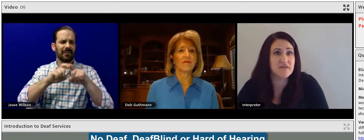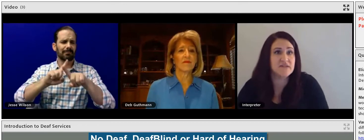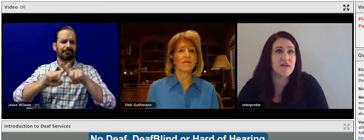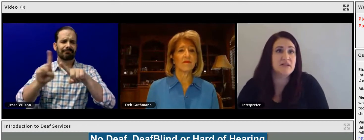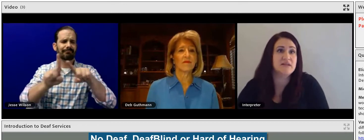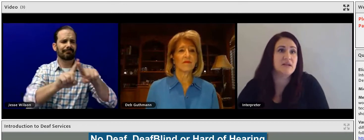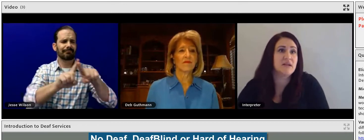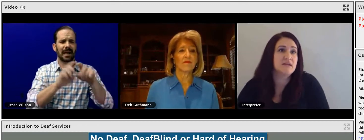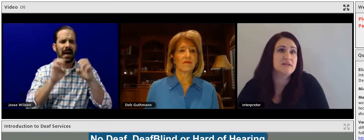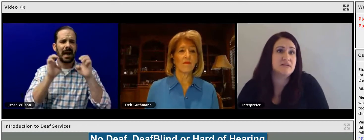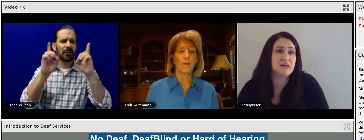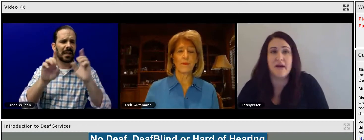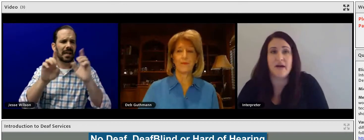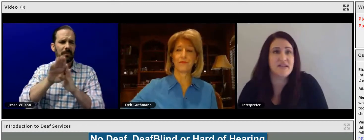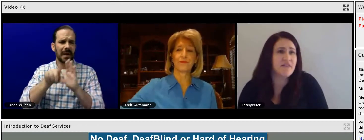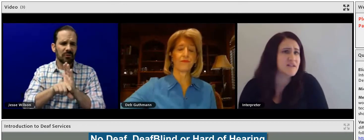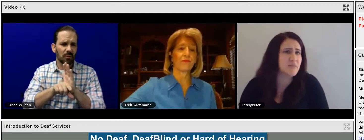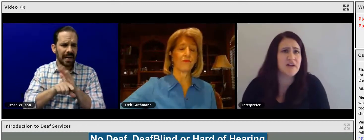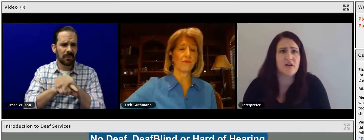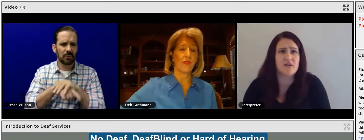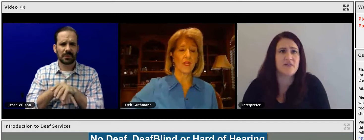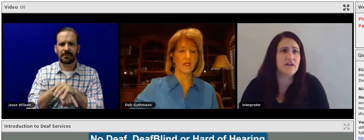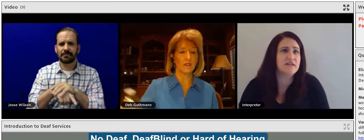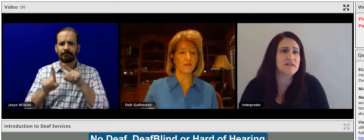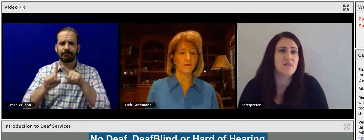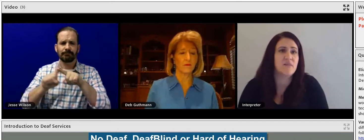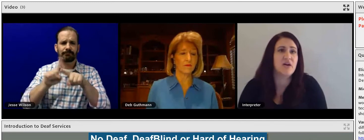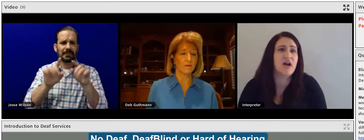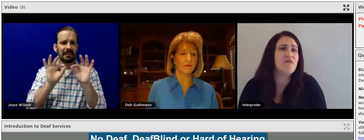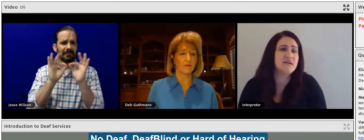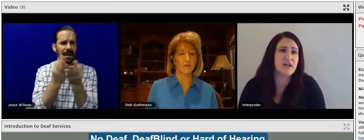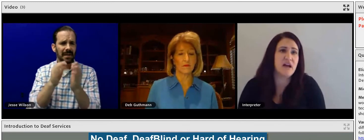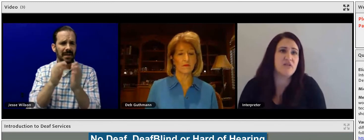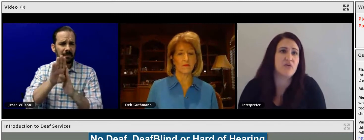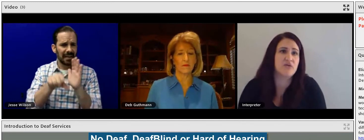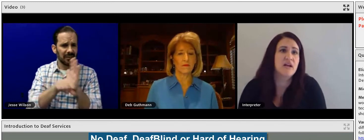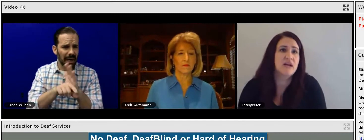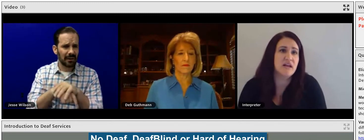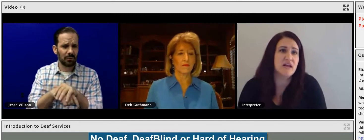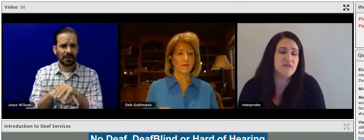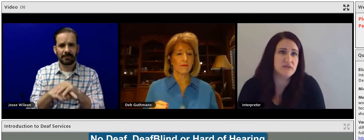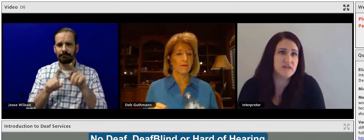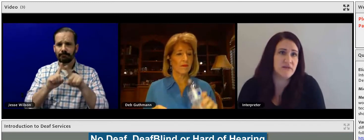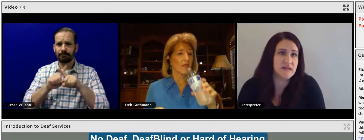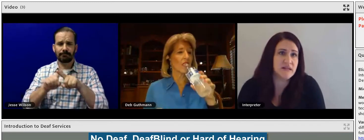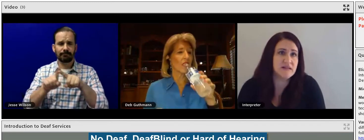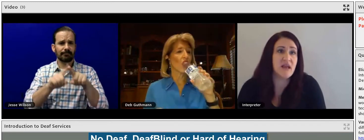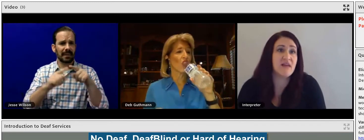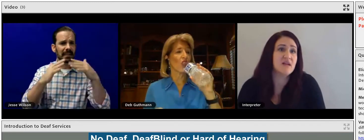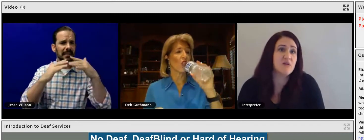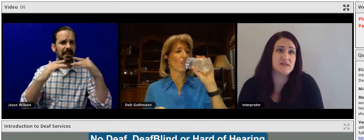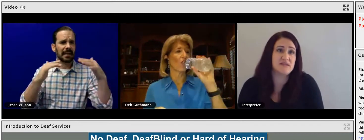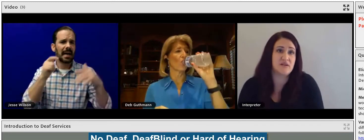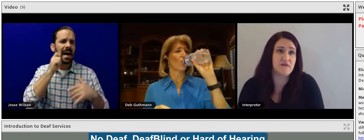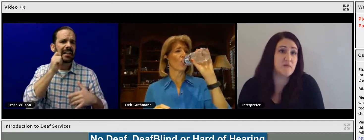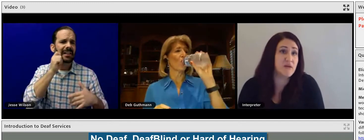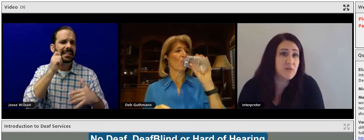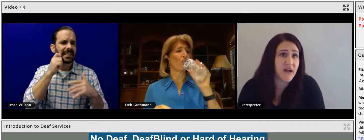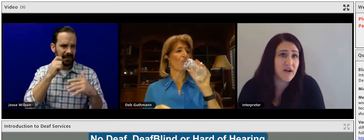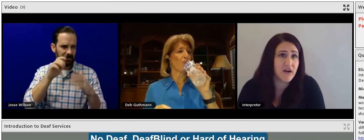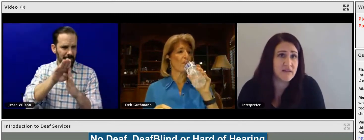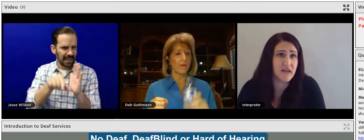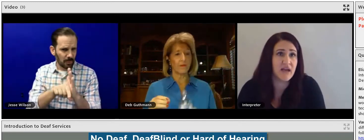to use English, if somebody is deaf, deaf-blind, hard of hearing, it does not matter. Everybody's going to have their own individual differences, and that can